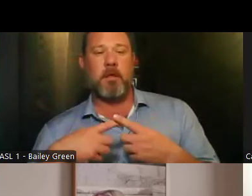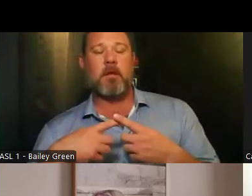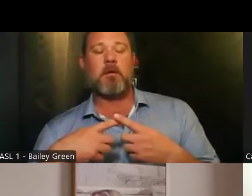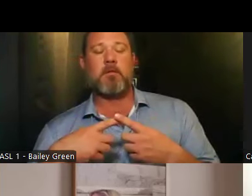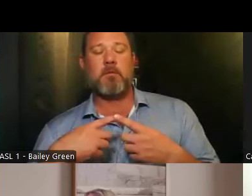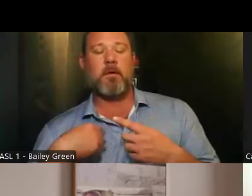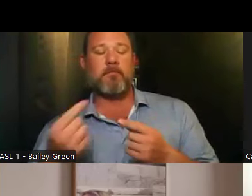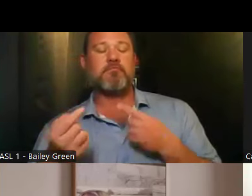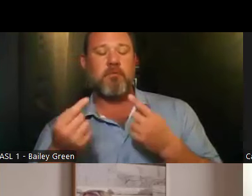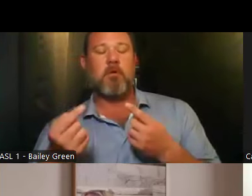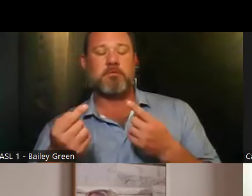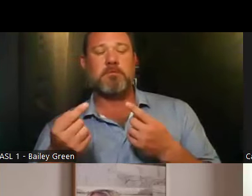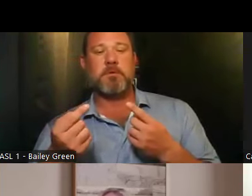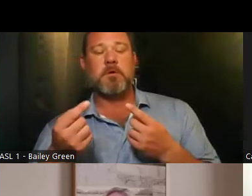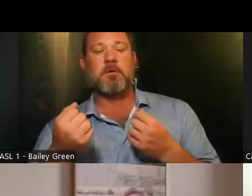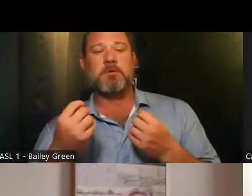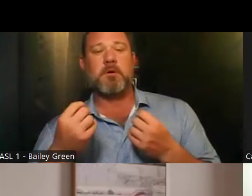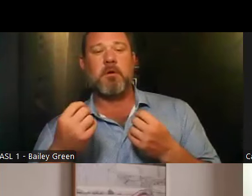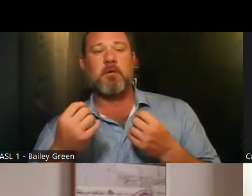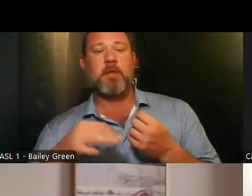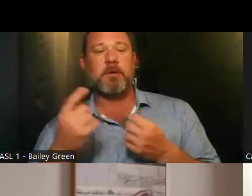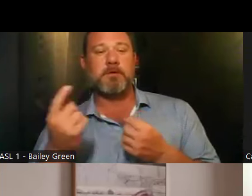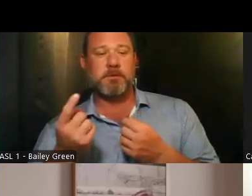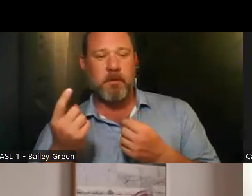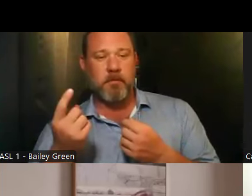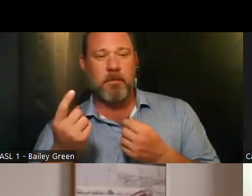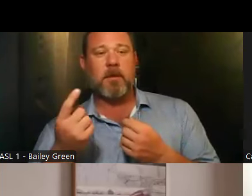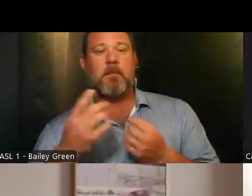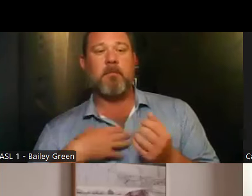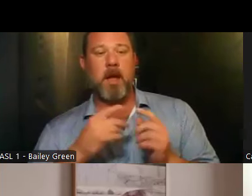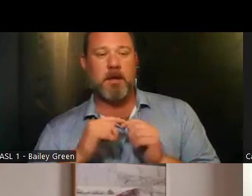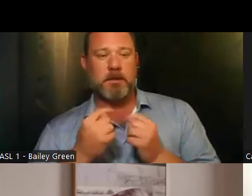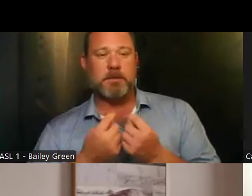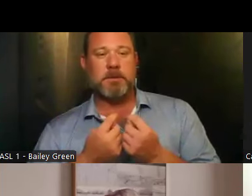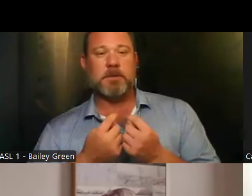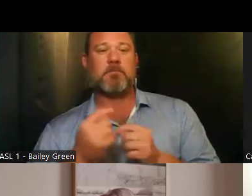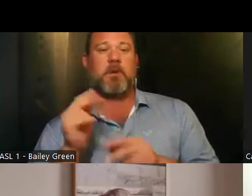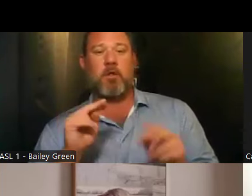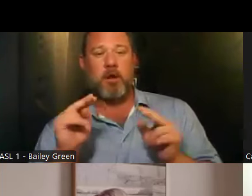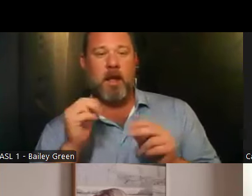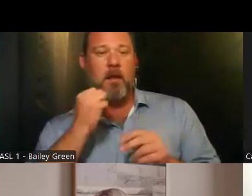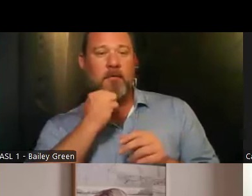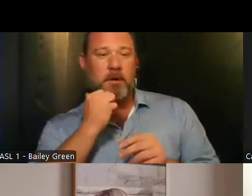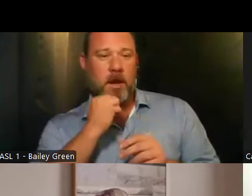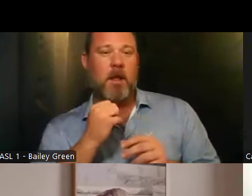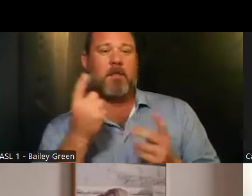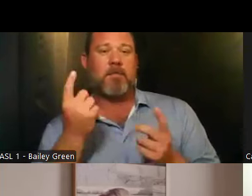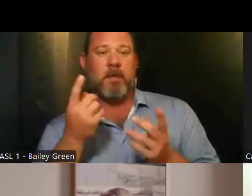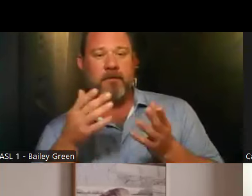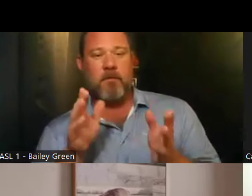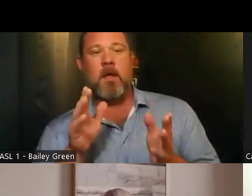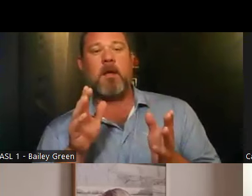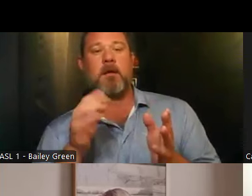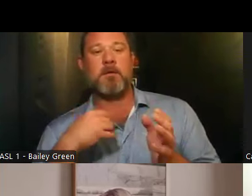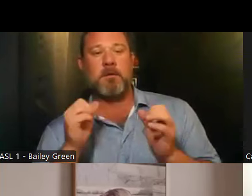have struggles. So that's definitely something that, my team and I look at every day, and we think of like ways that we